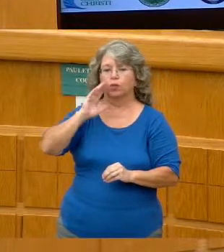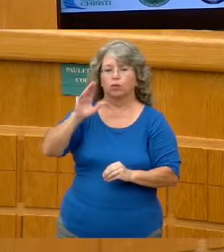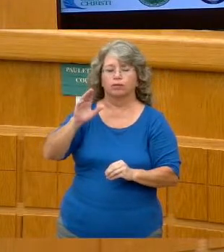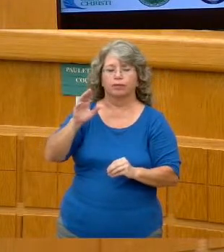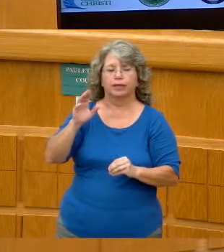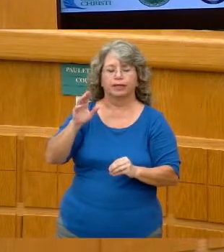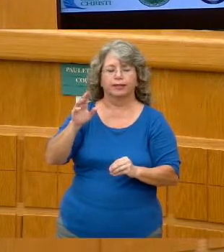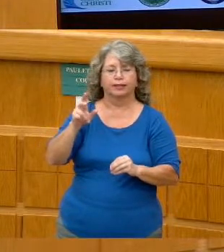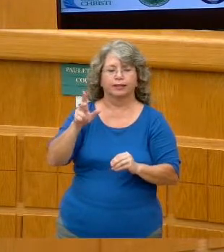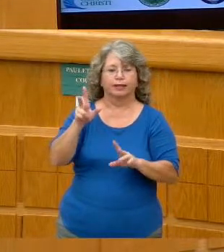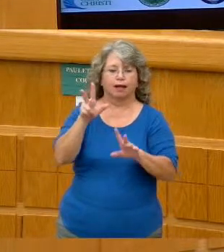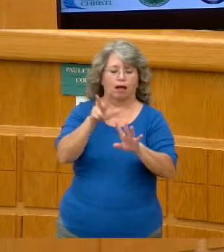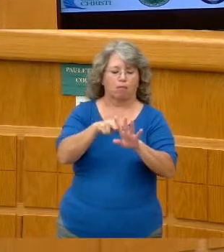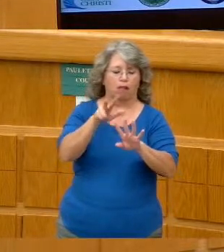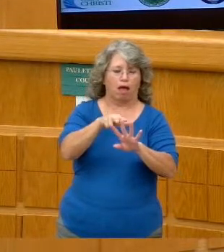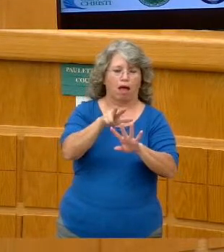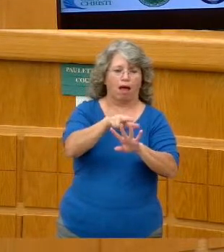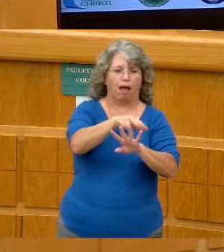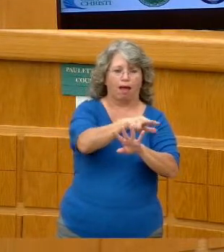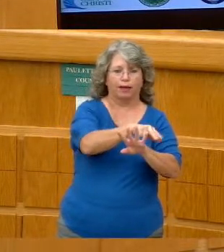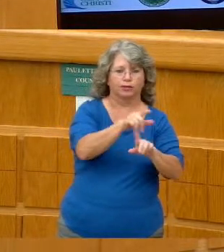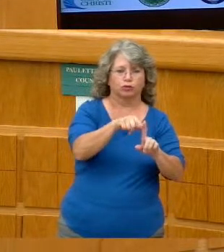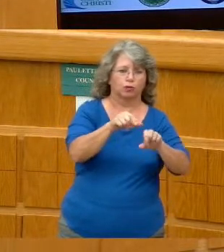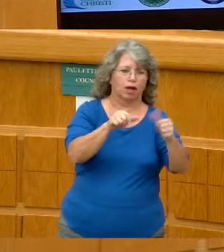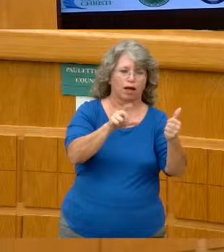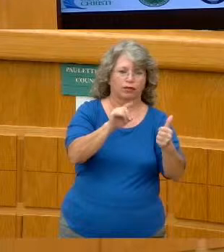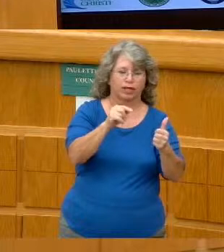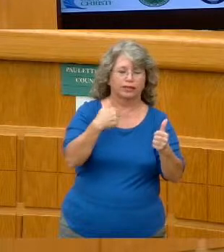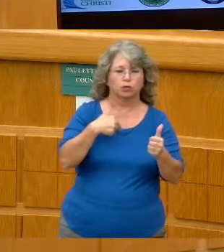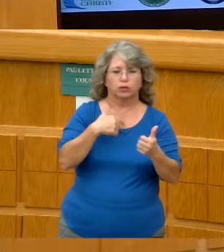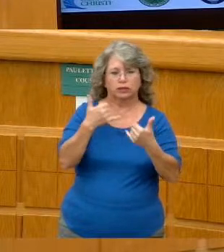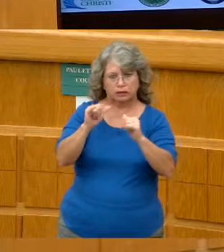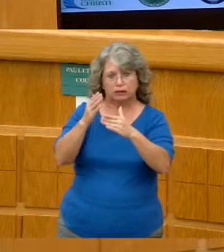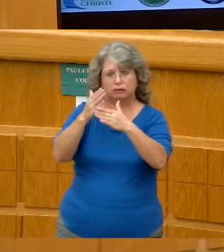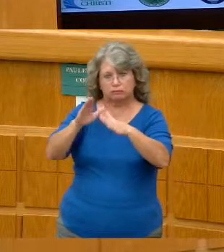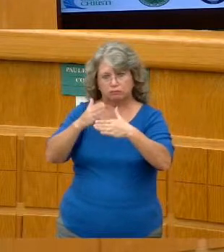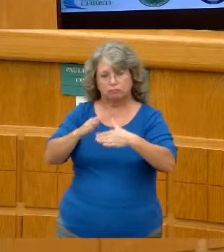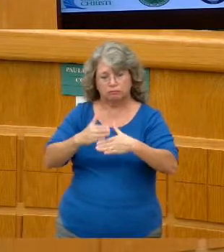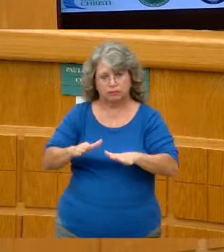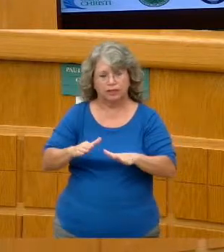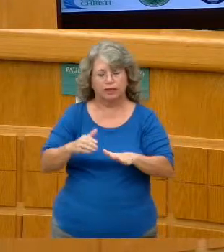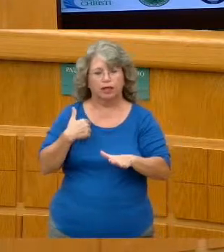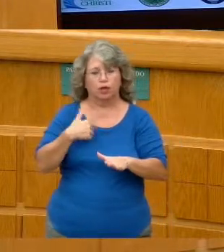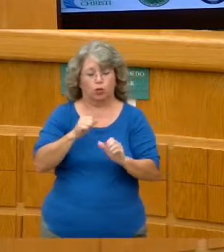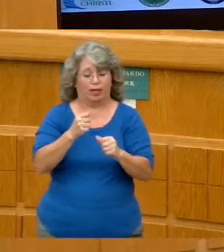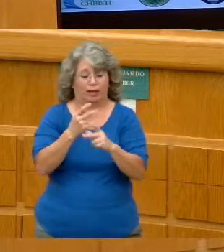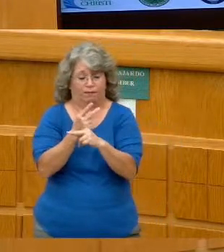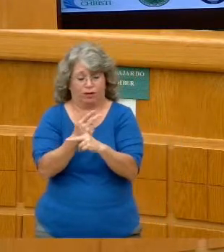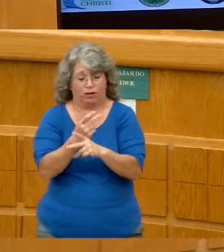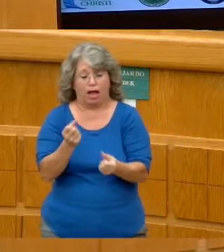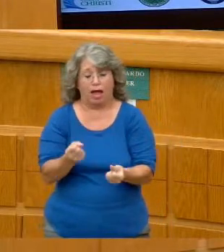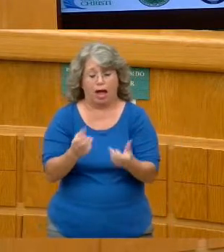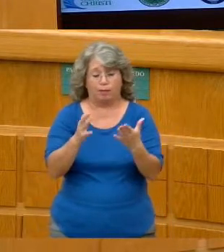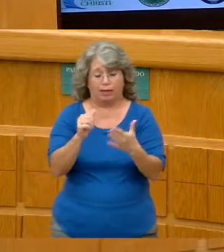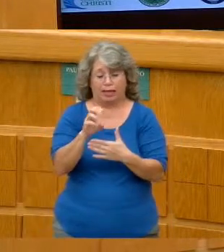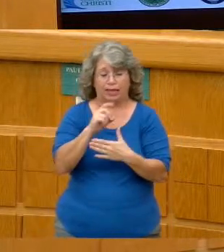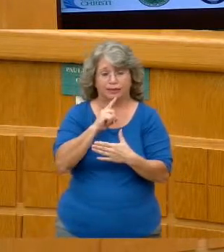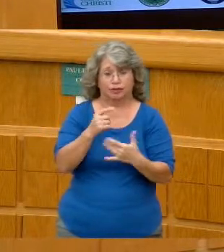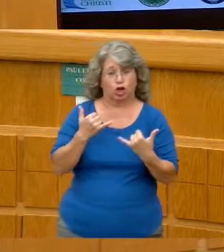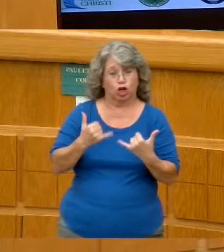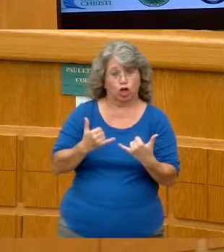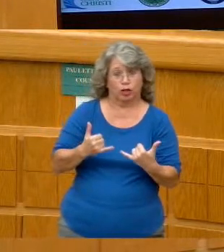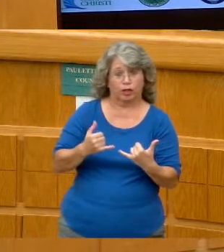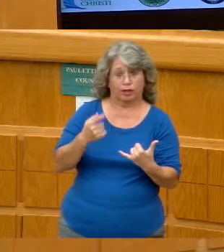Trace, the state number for us. So we're still splitting them so we can actually figure out how many cases are current for